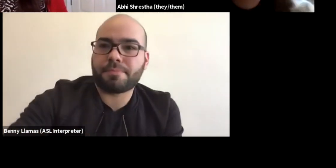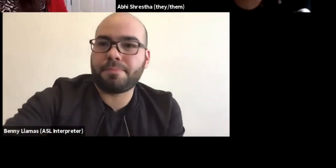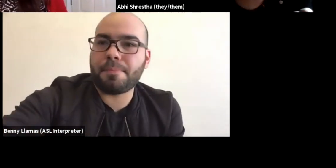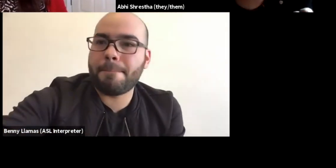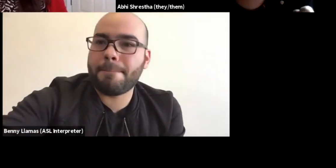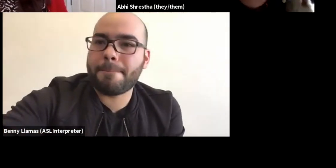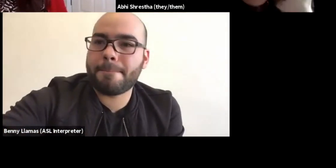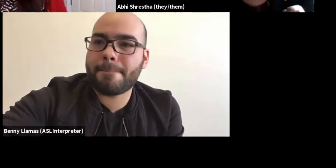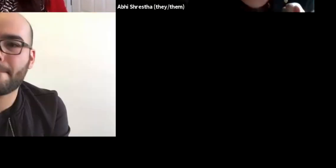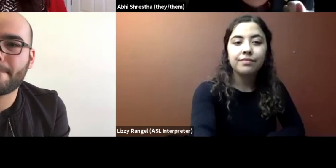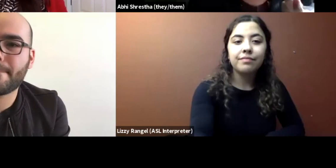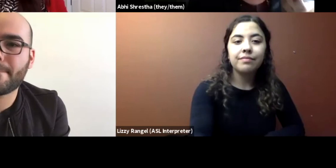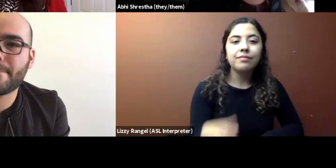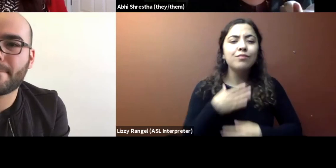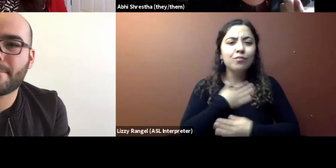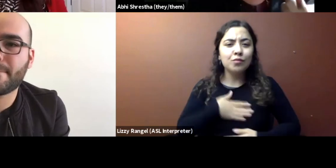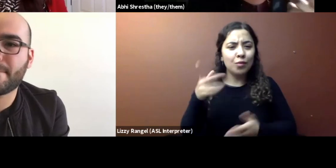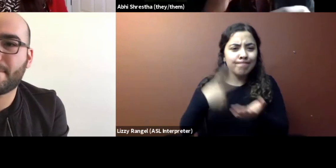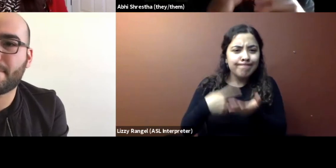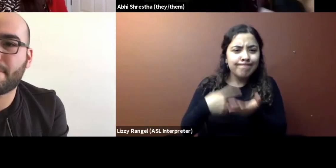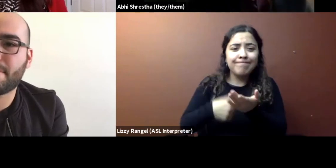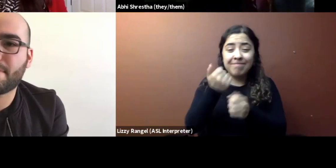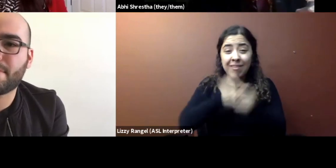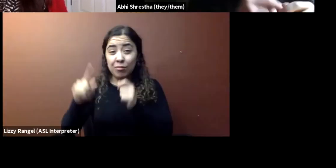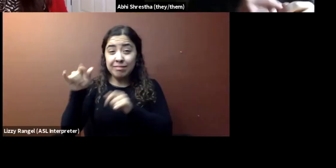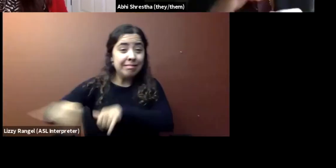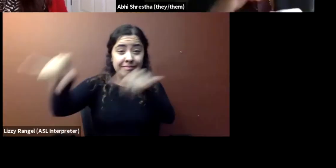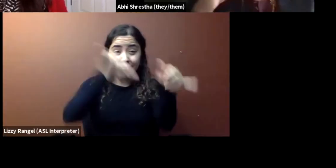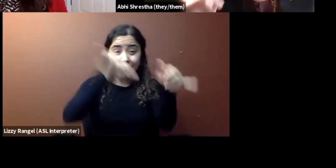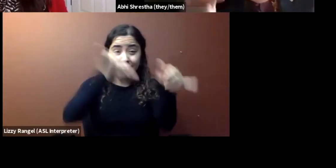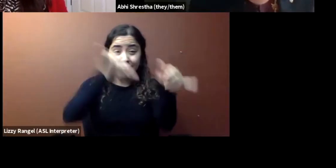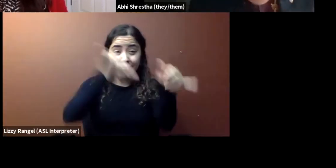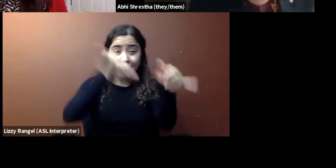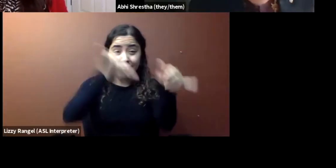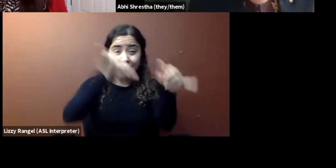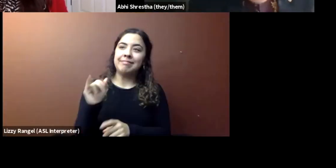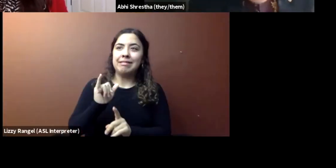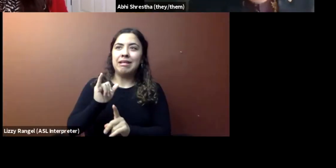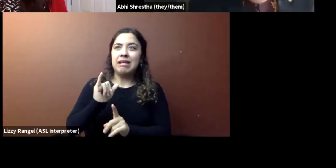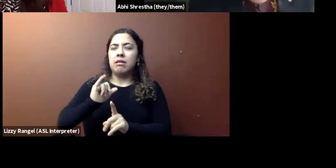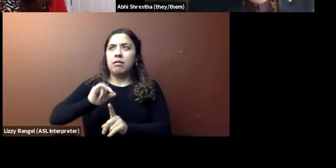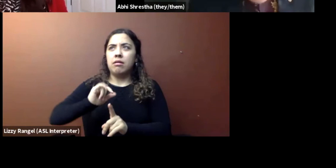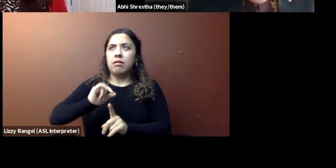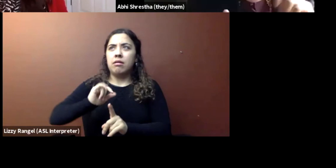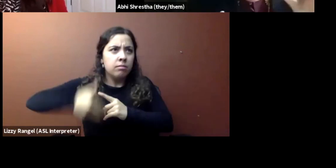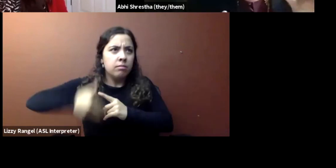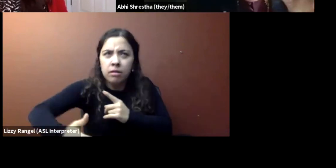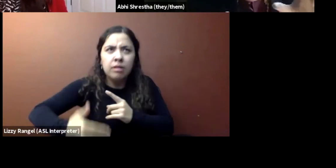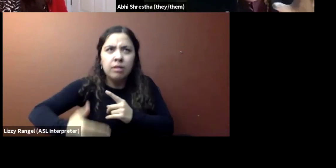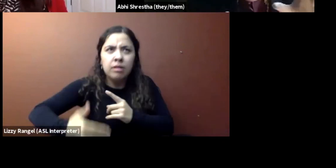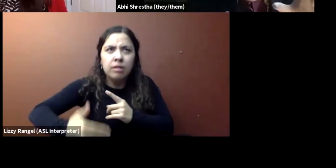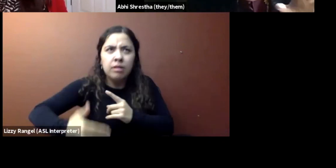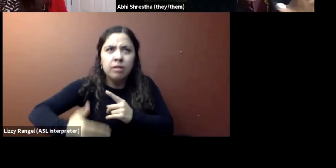not linear. I think we have this idea of how like it goes from one thing to the next. But I love hearing you sort of